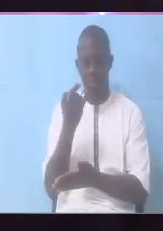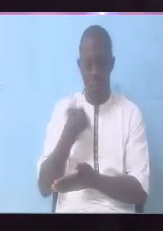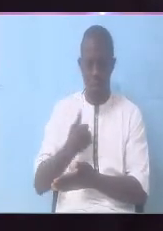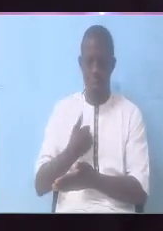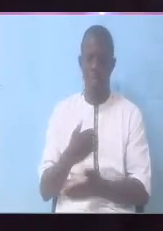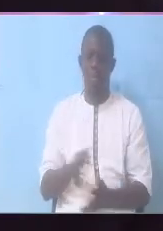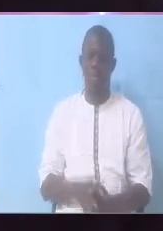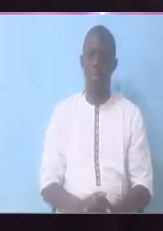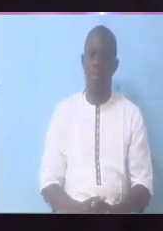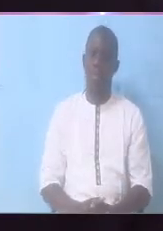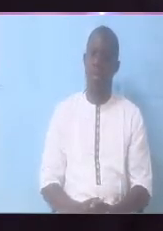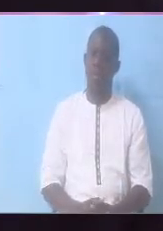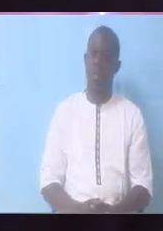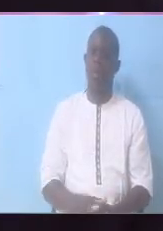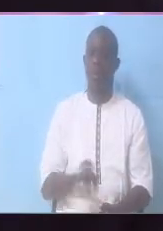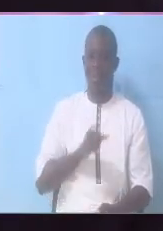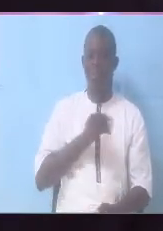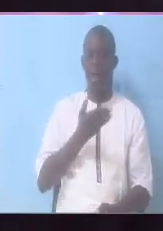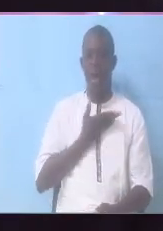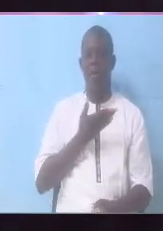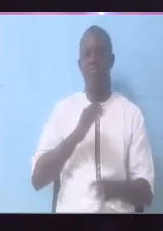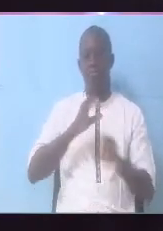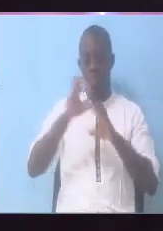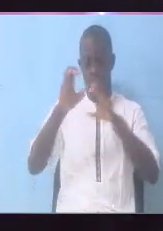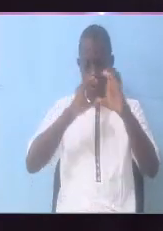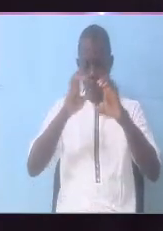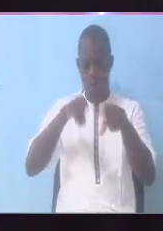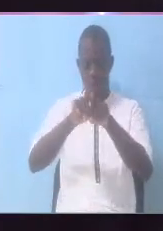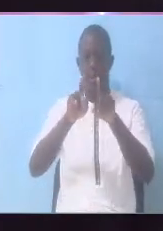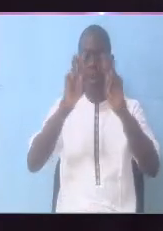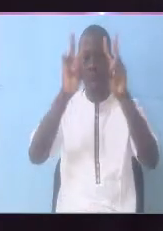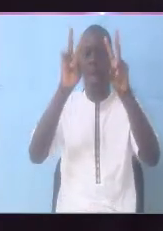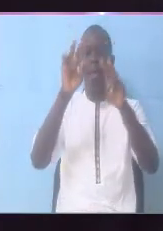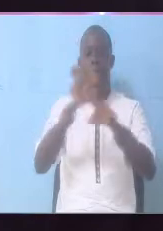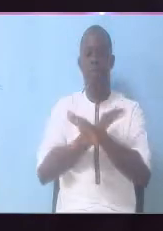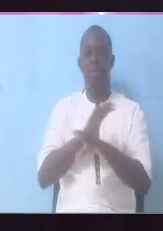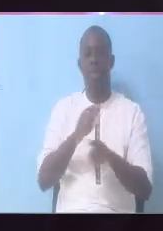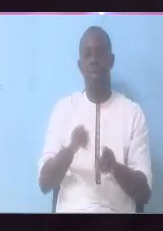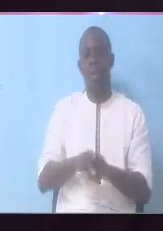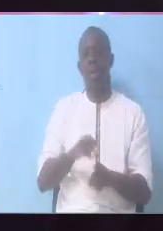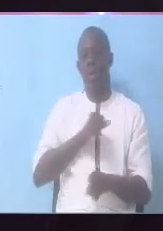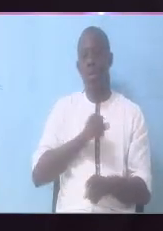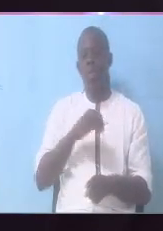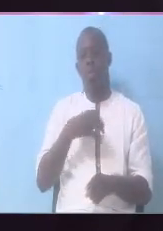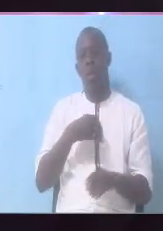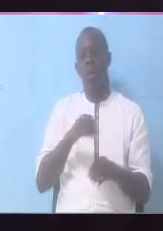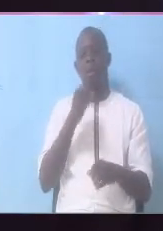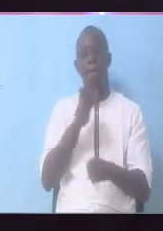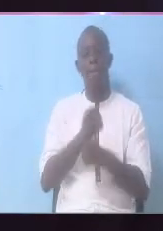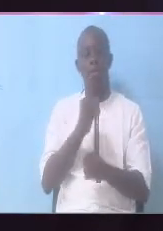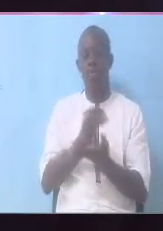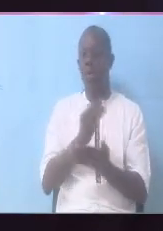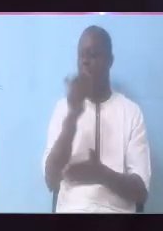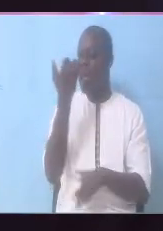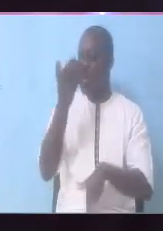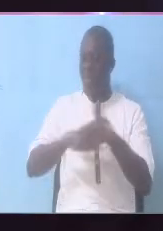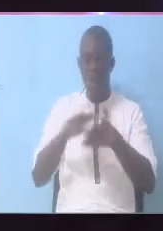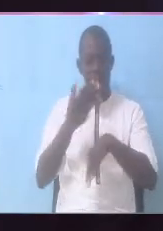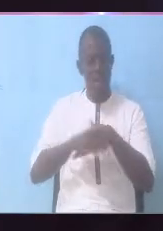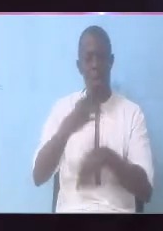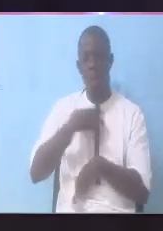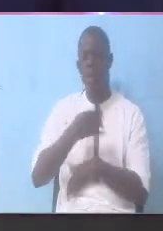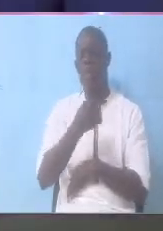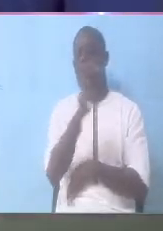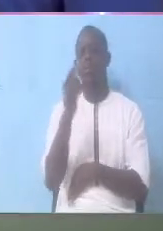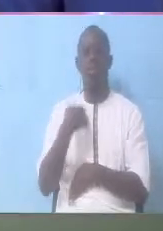I did had a conversation with Jammeh, and he's always been complaining about this coalition. He want to make sure they will never form a coalition against him.